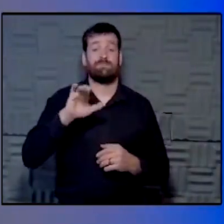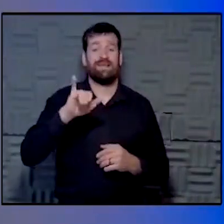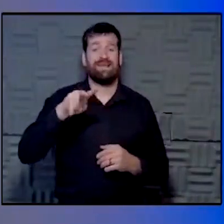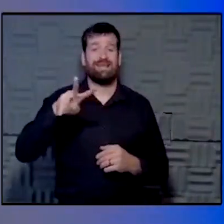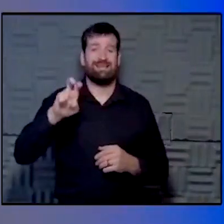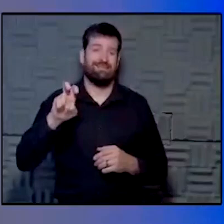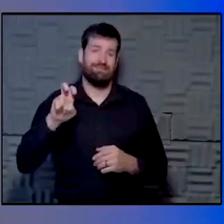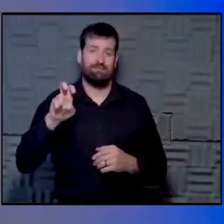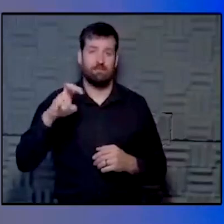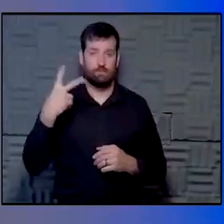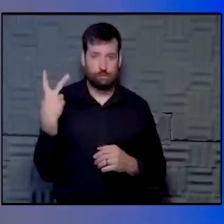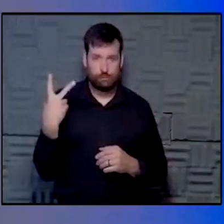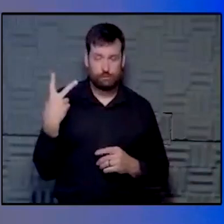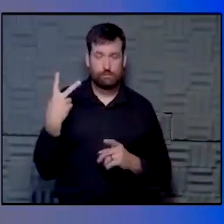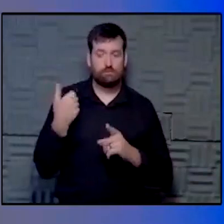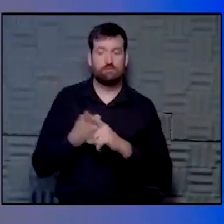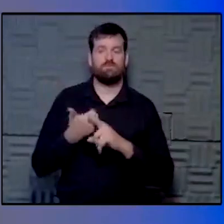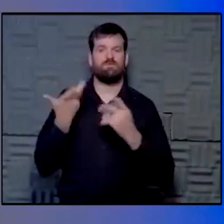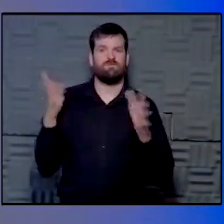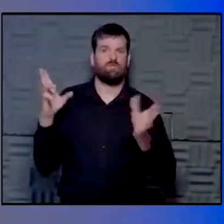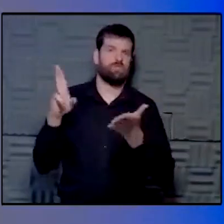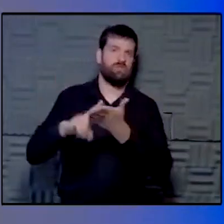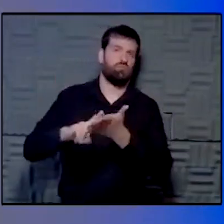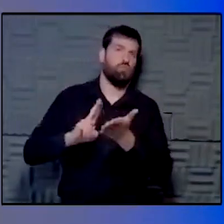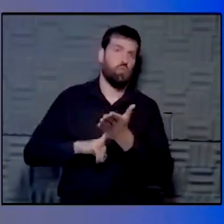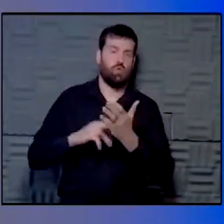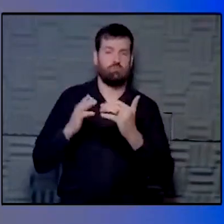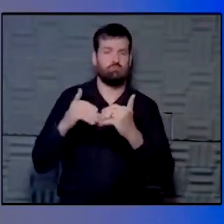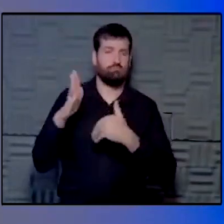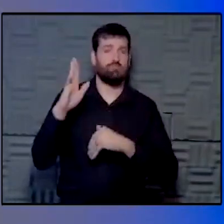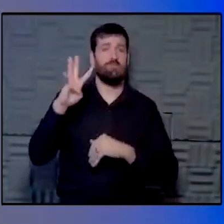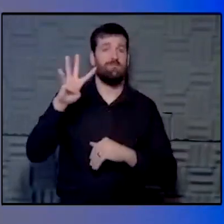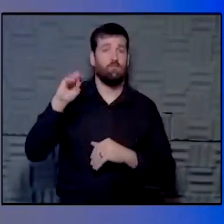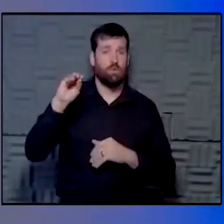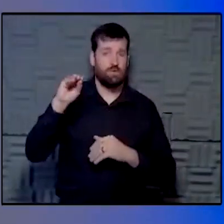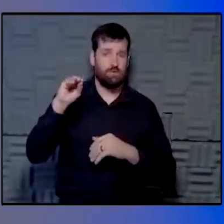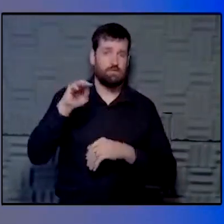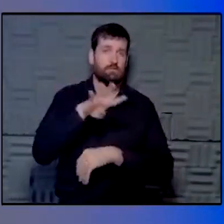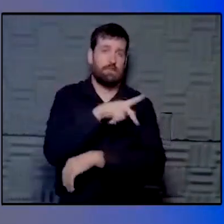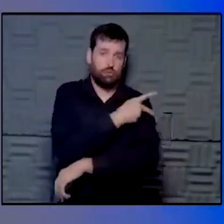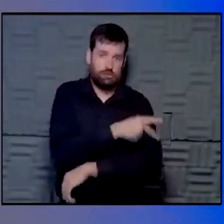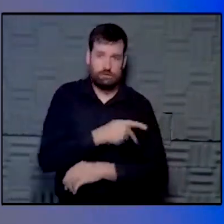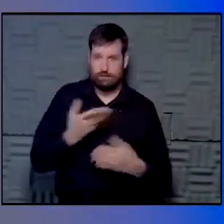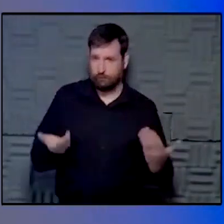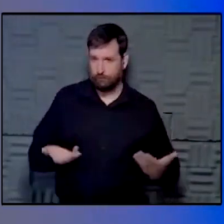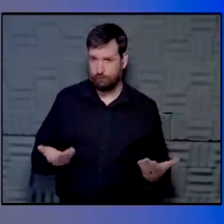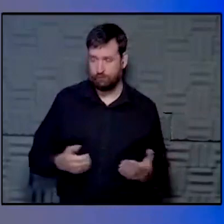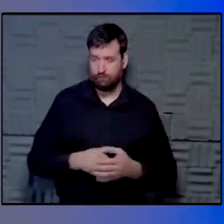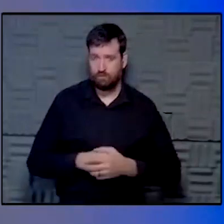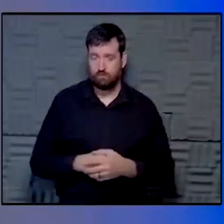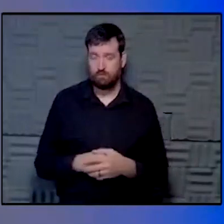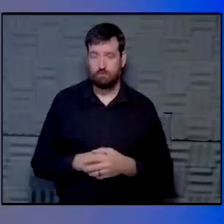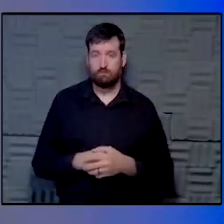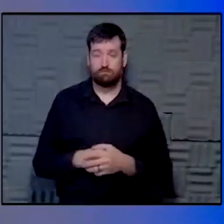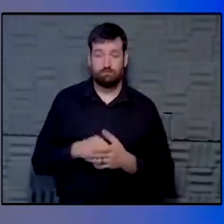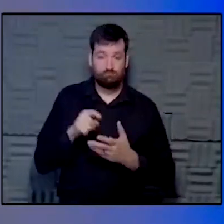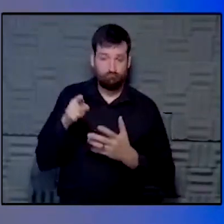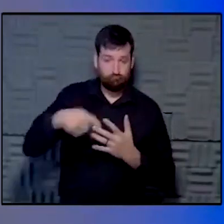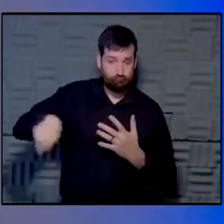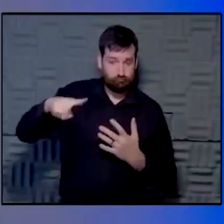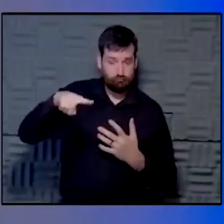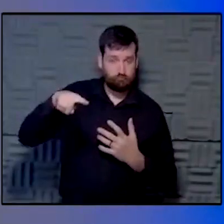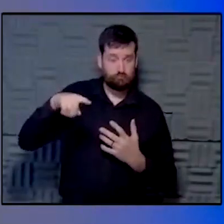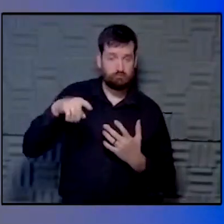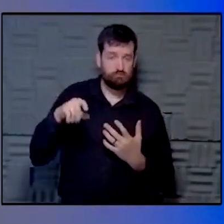2, we have enrolled over 40 patients in that study here. Of those, there